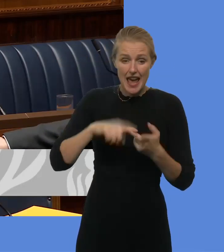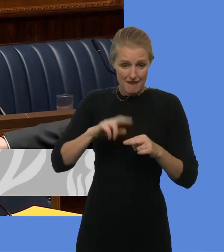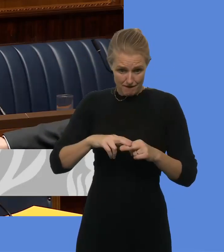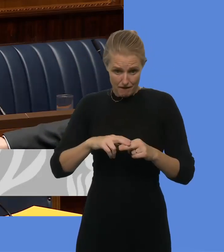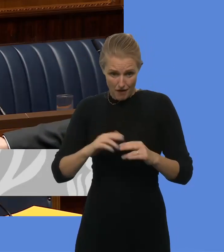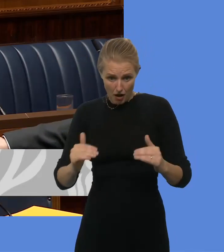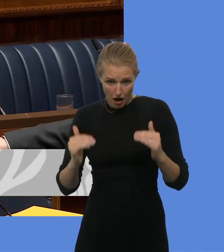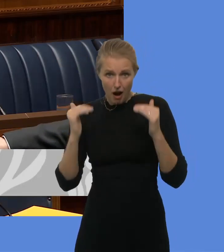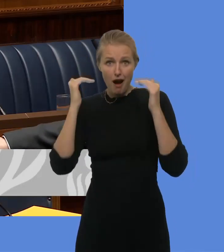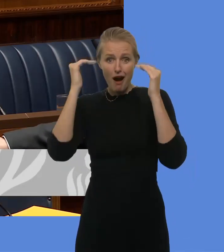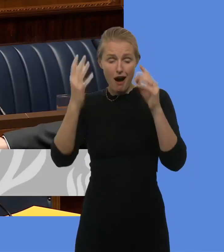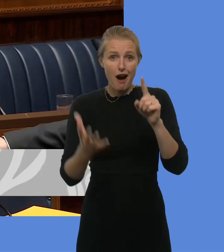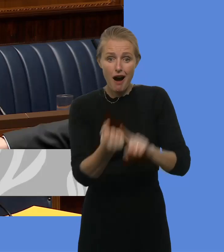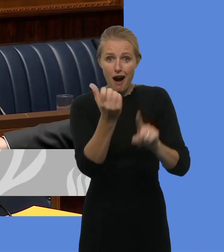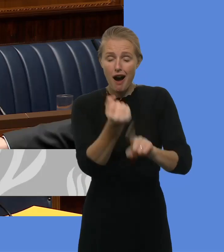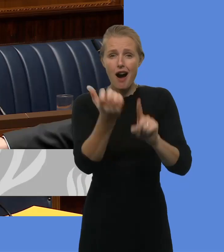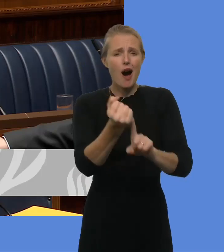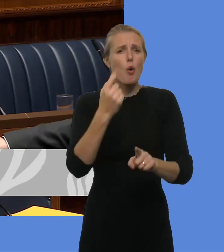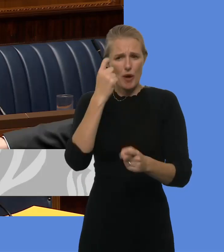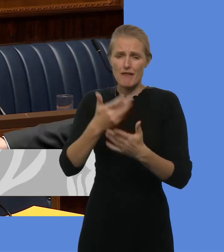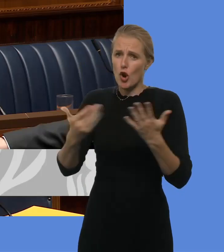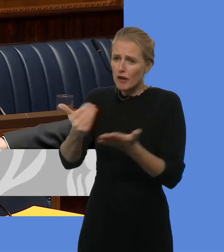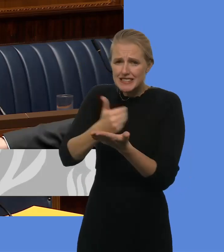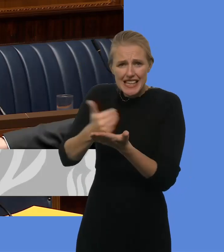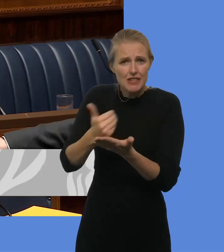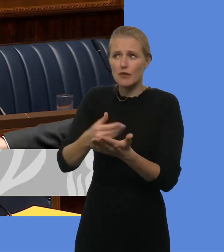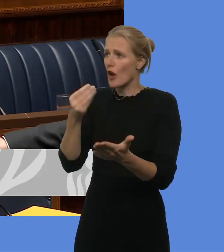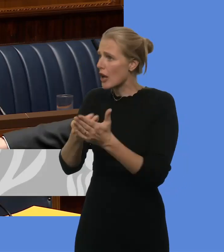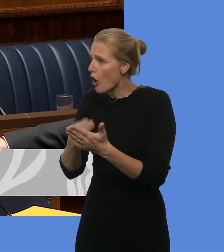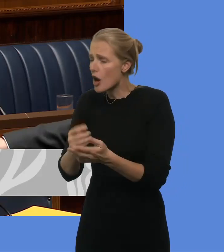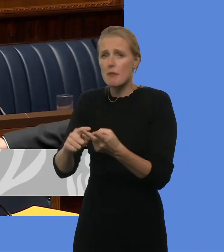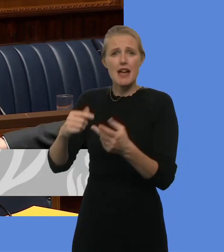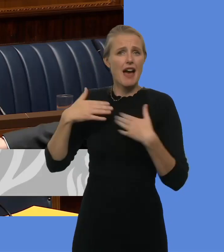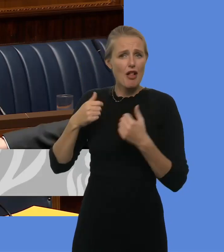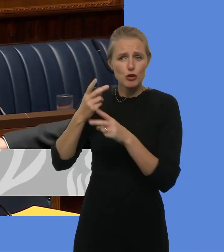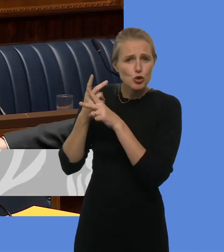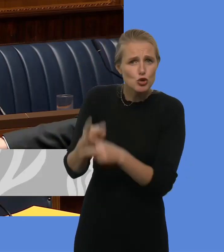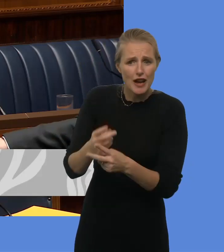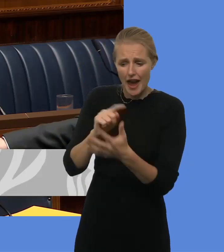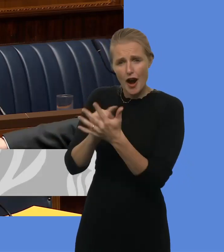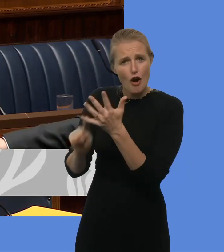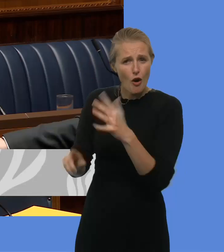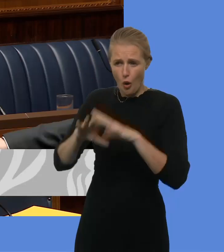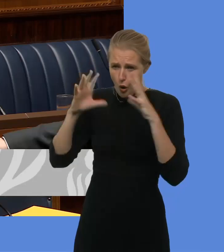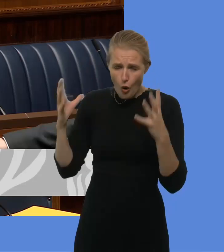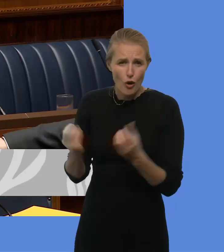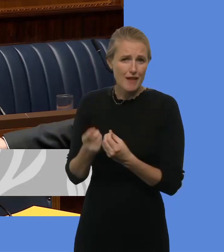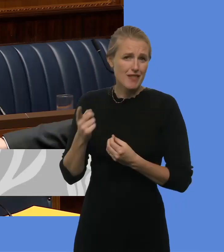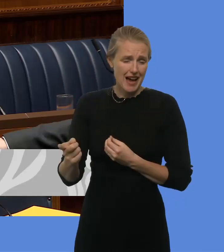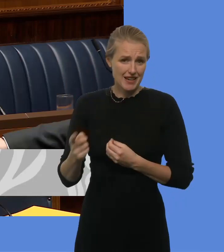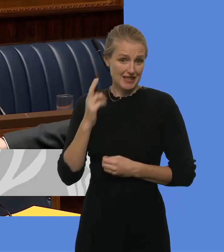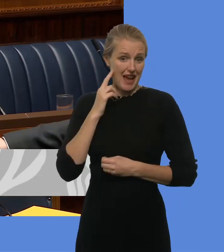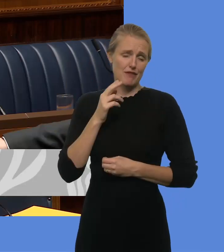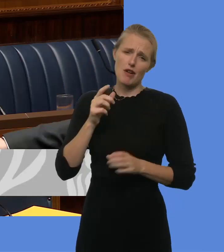education but for our health and social care system and the wider economy, and of course creates a better outcome for deaf and hard of hearing